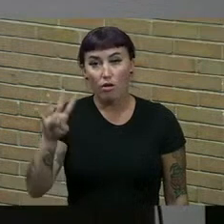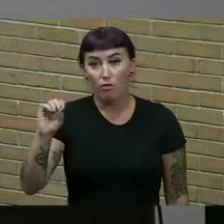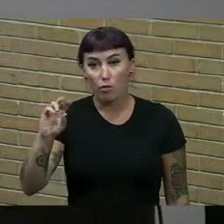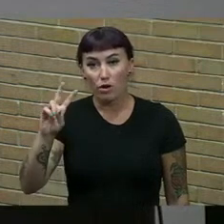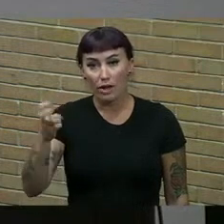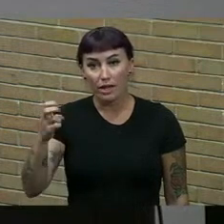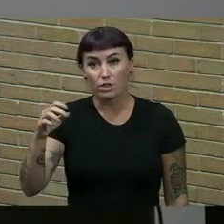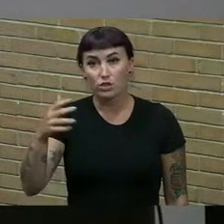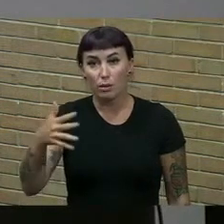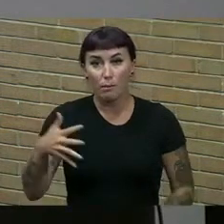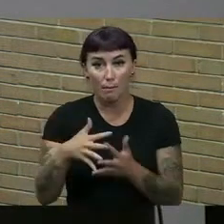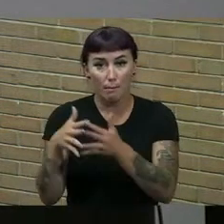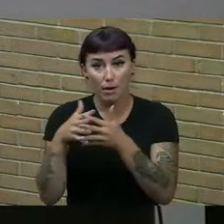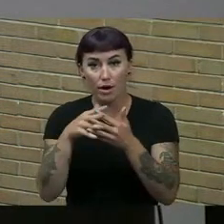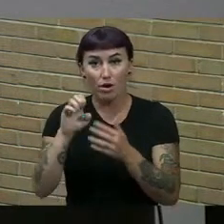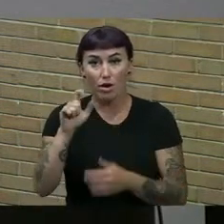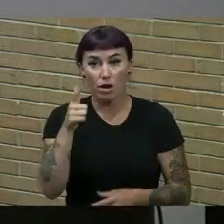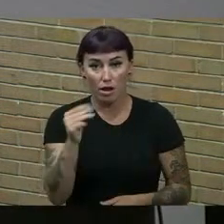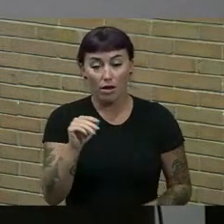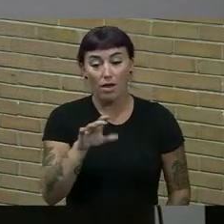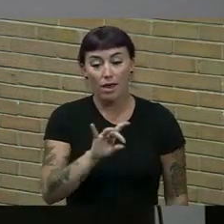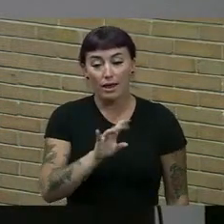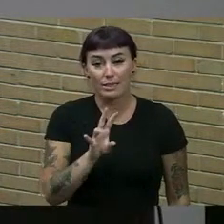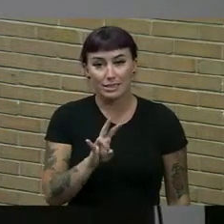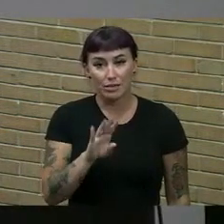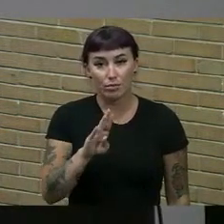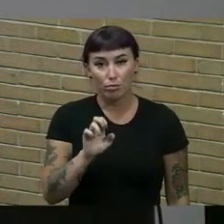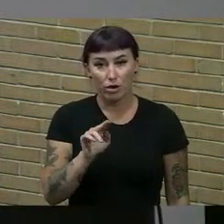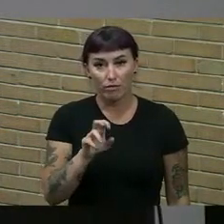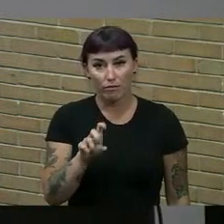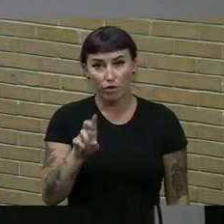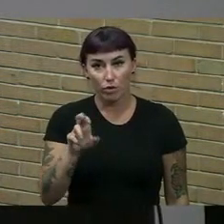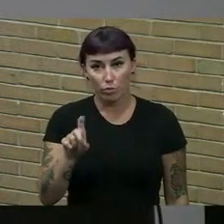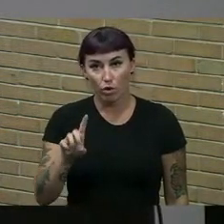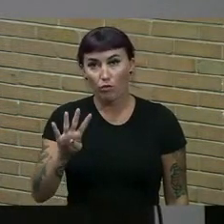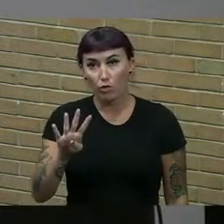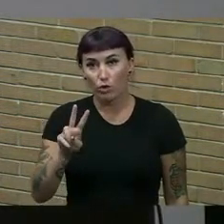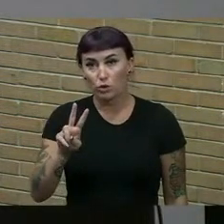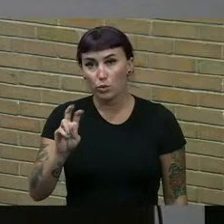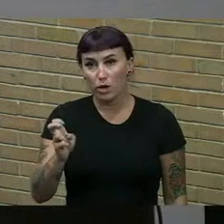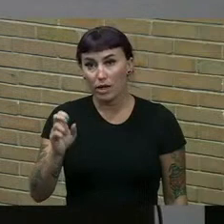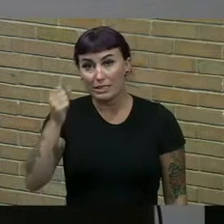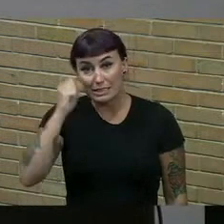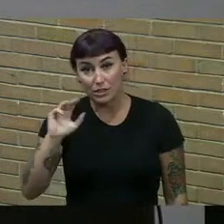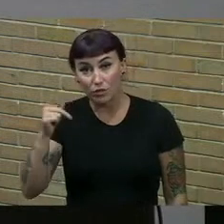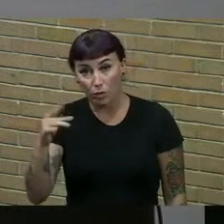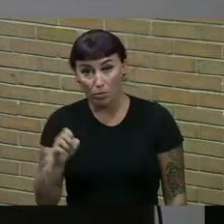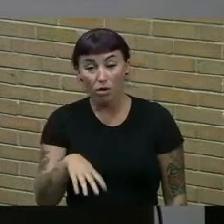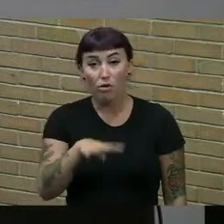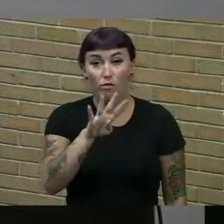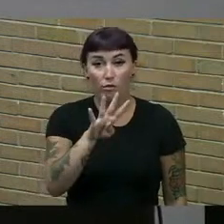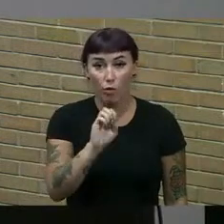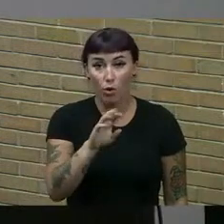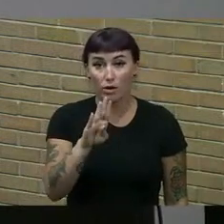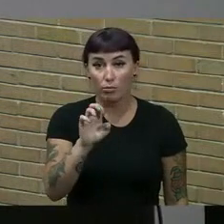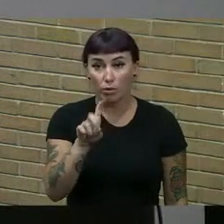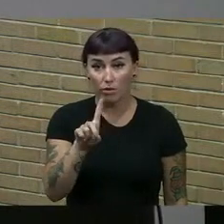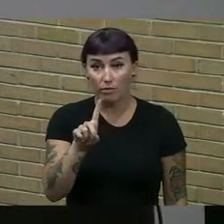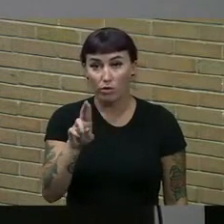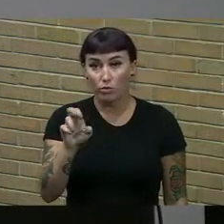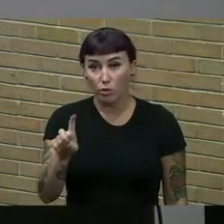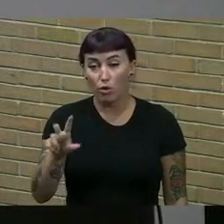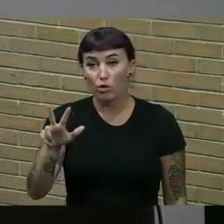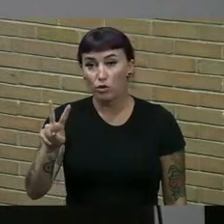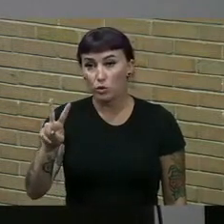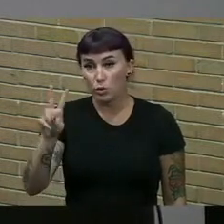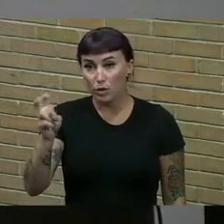elm, 87 Branford Road, a 42-inch silver maple, 40 Branford Road, a 32-inch